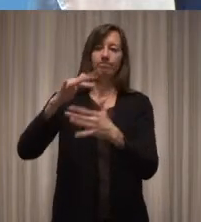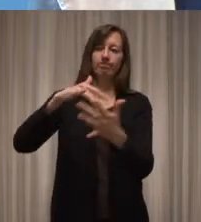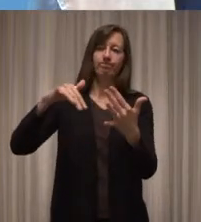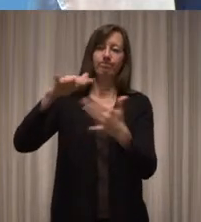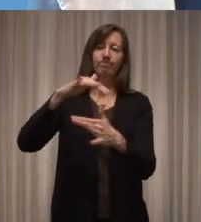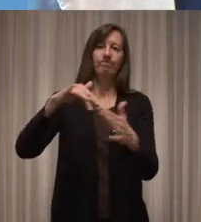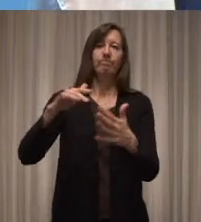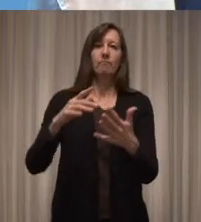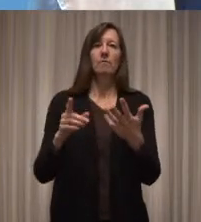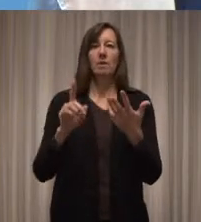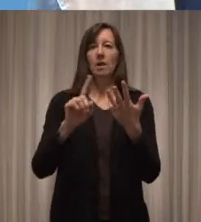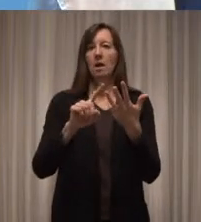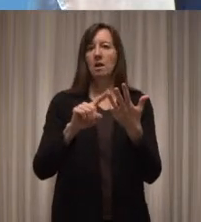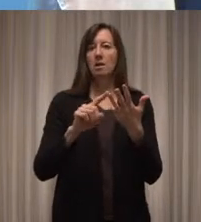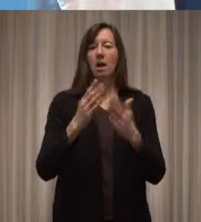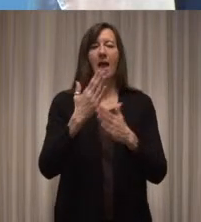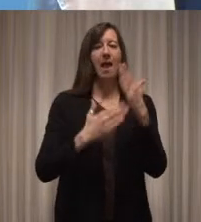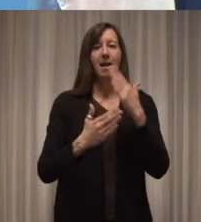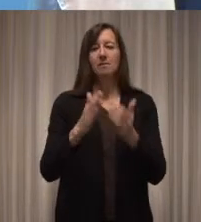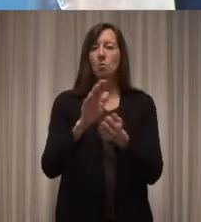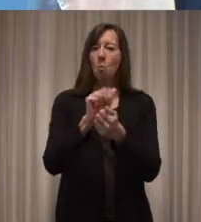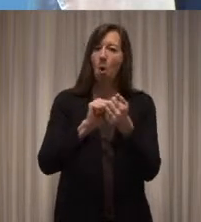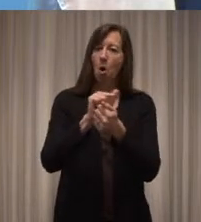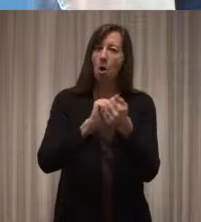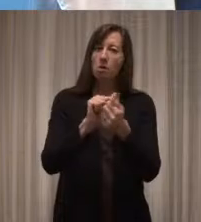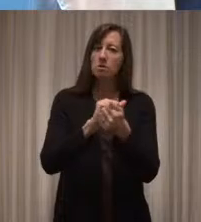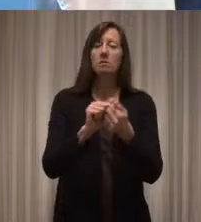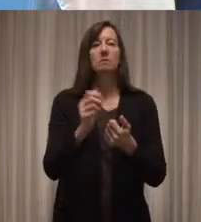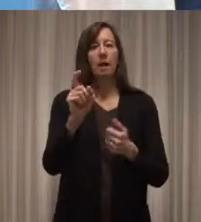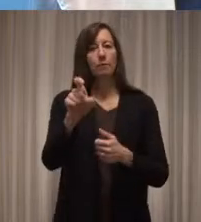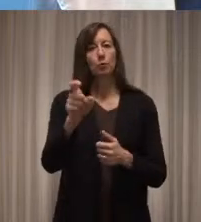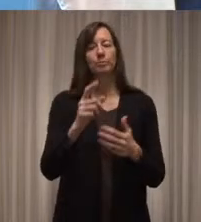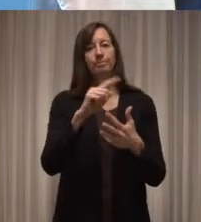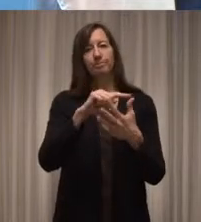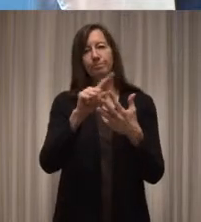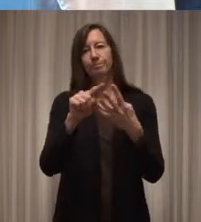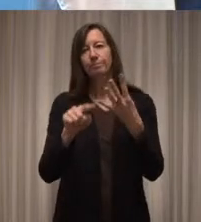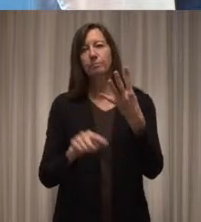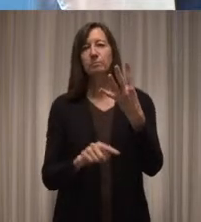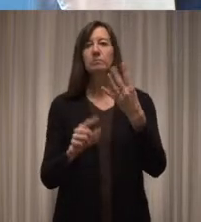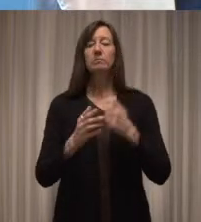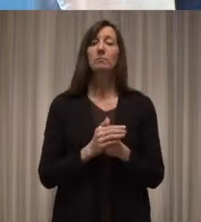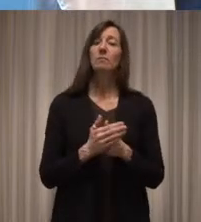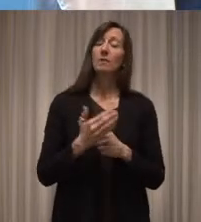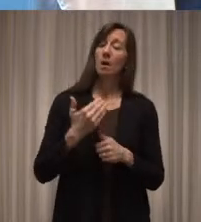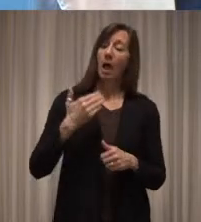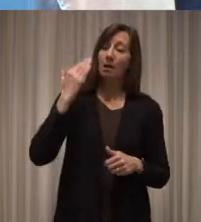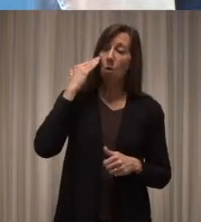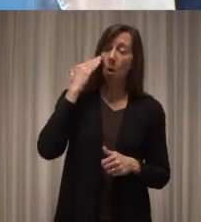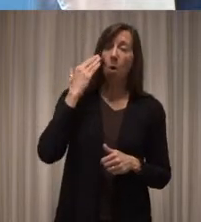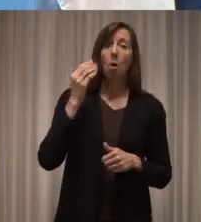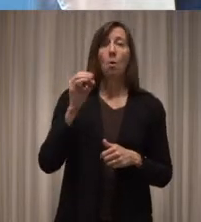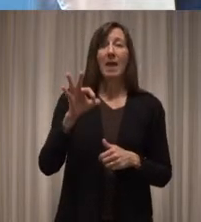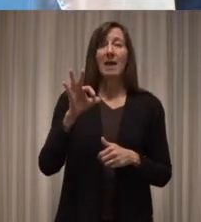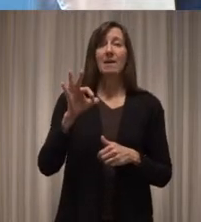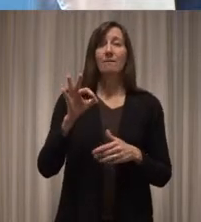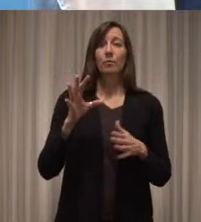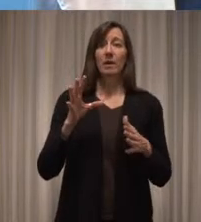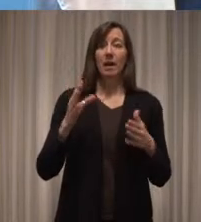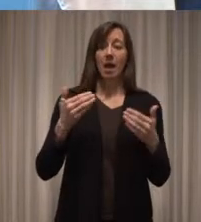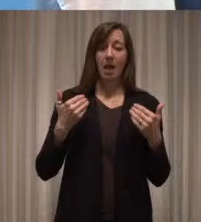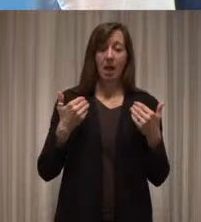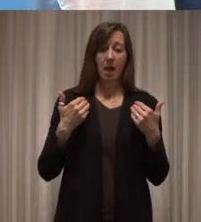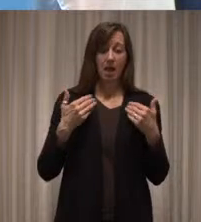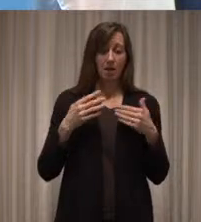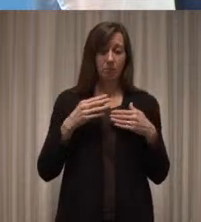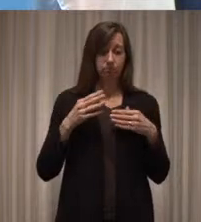are transmitting COVID, often to friends and loved ones who I understand we desperately want to see, but who we are